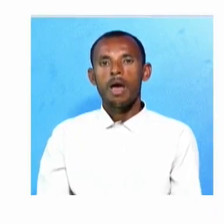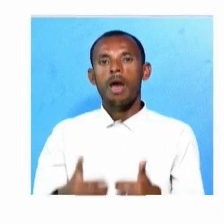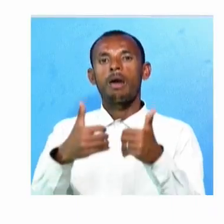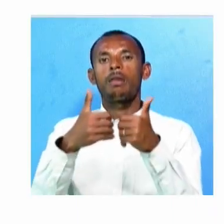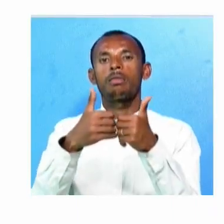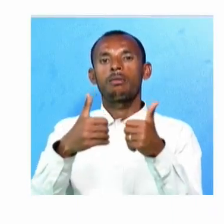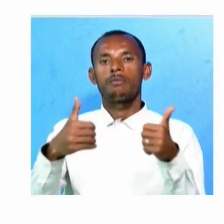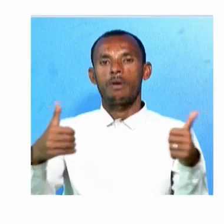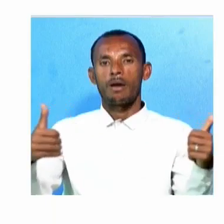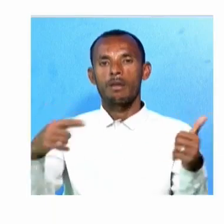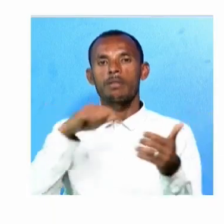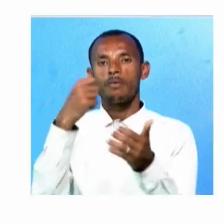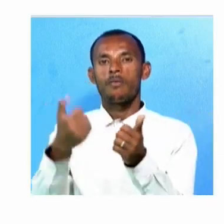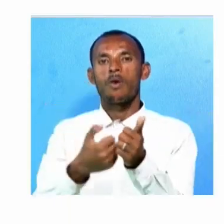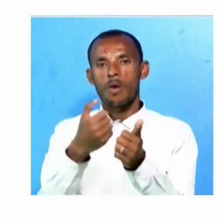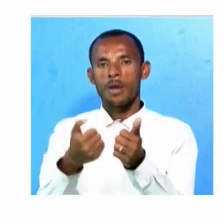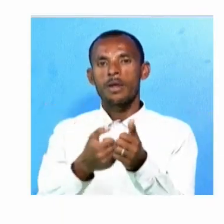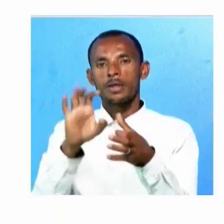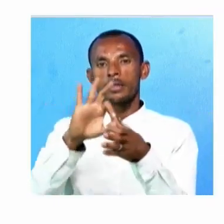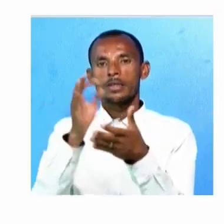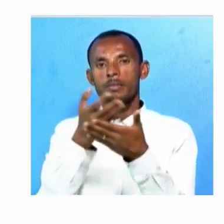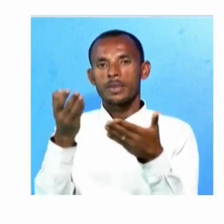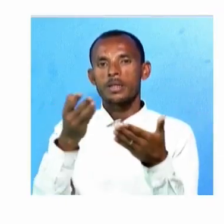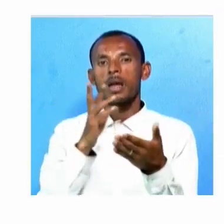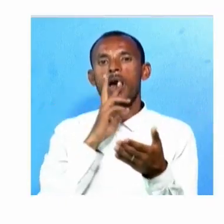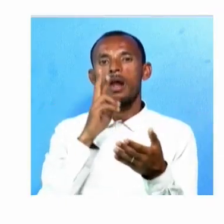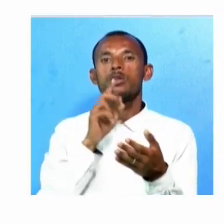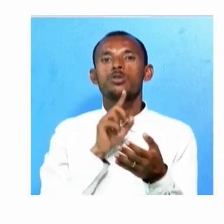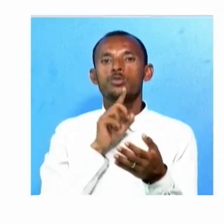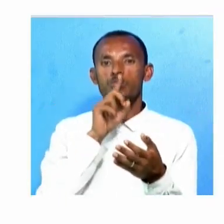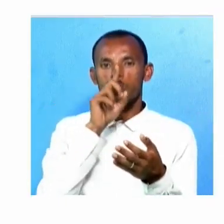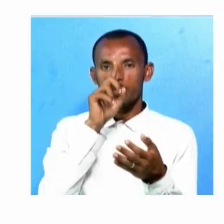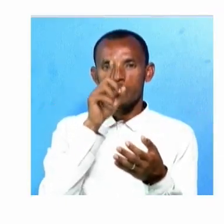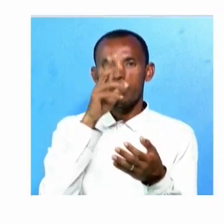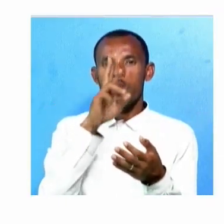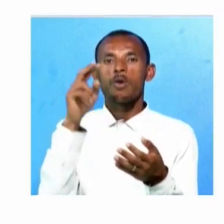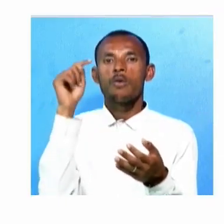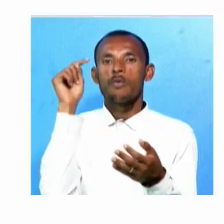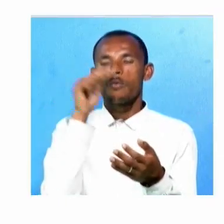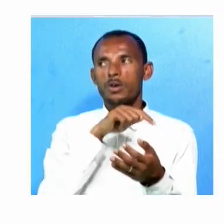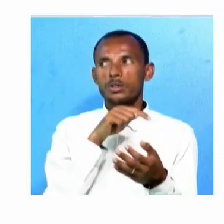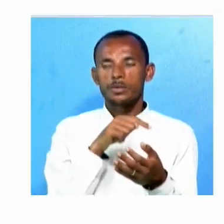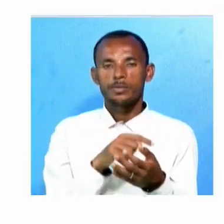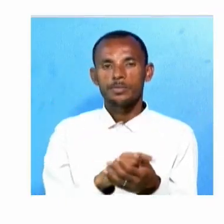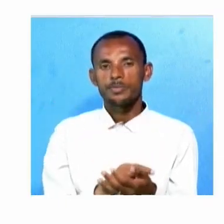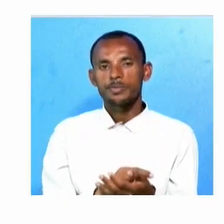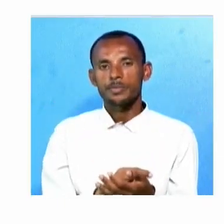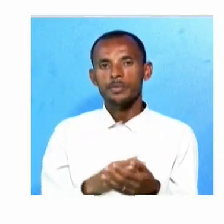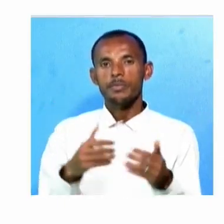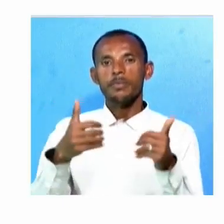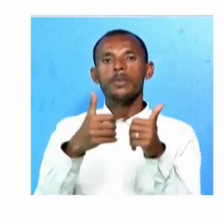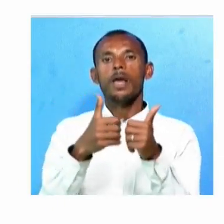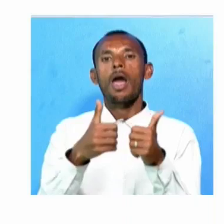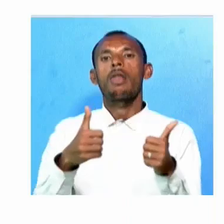Identify whether the following statements are true or false. Identify